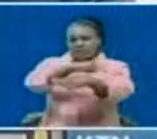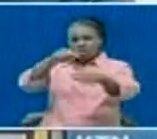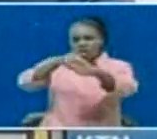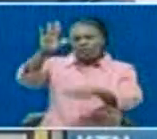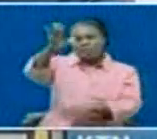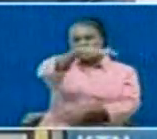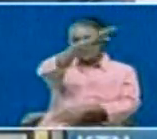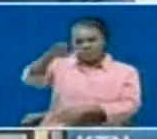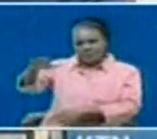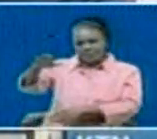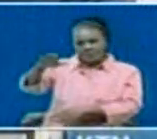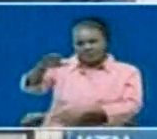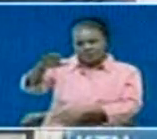parliament.